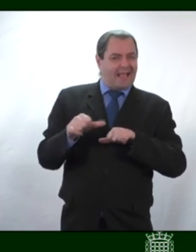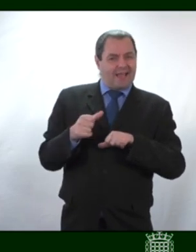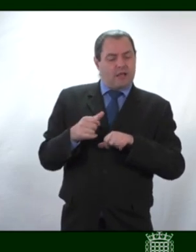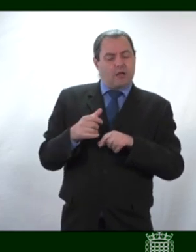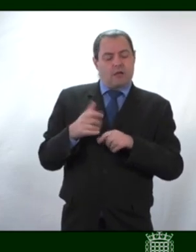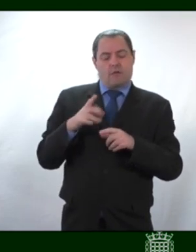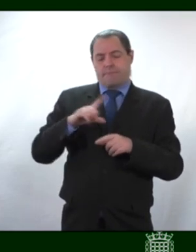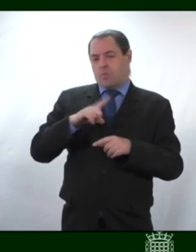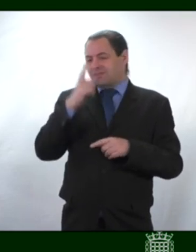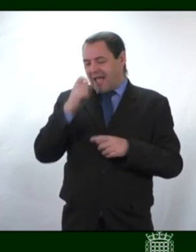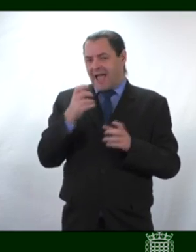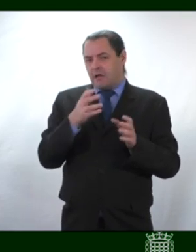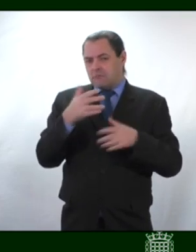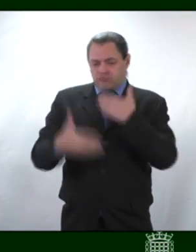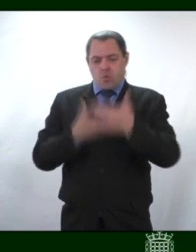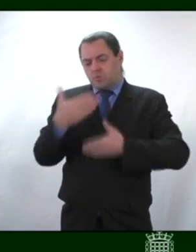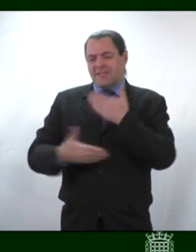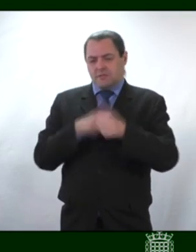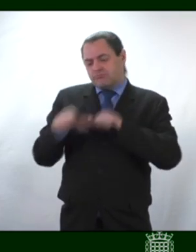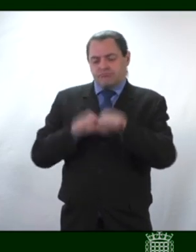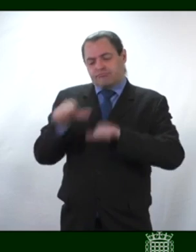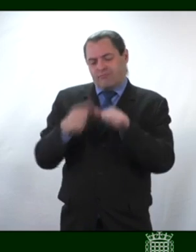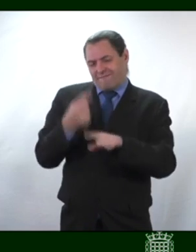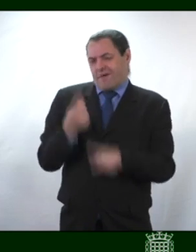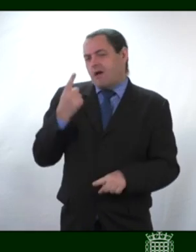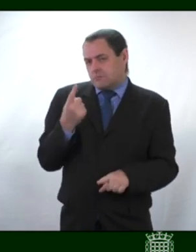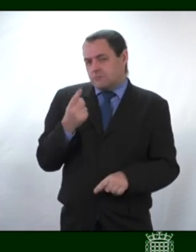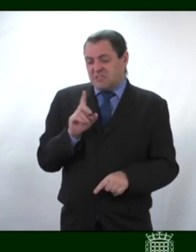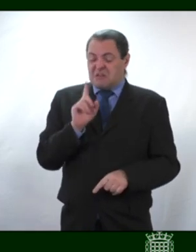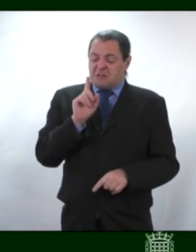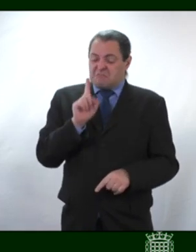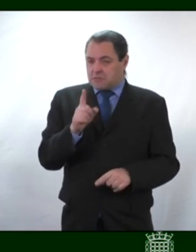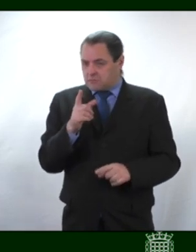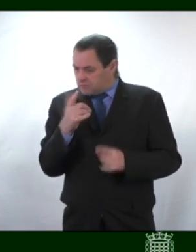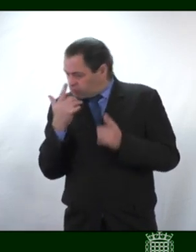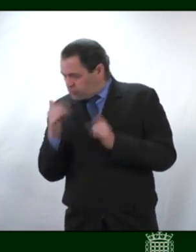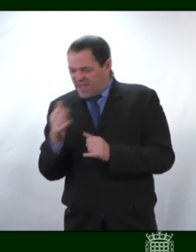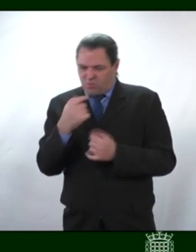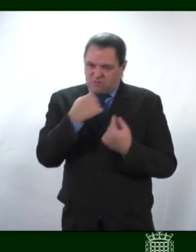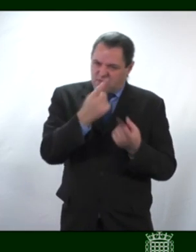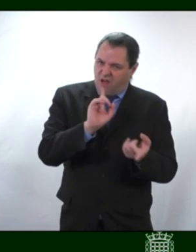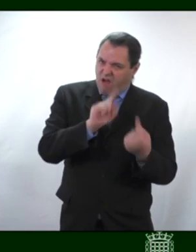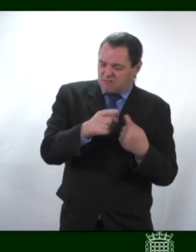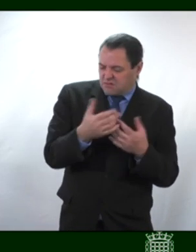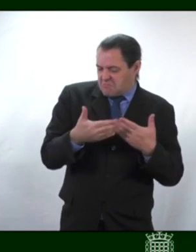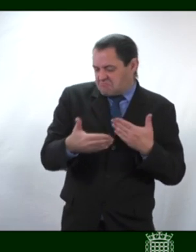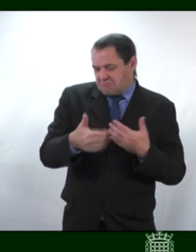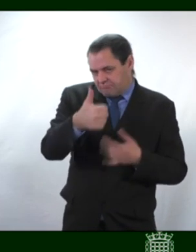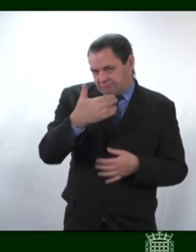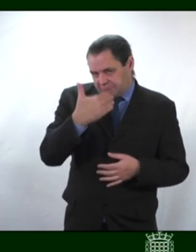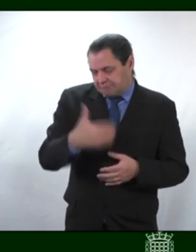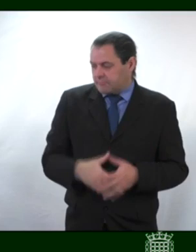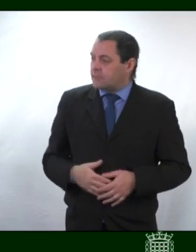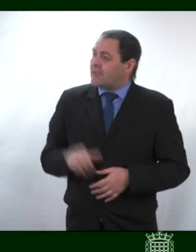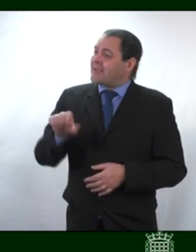expanded, and I will make sure that I get back to my right honourable friend as soon as possible. Let's head to Scotland.